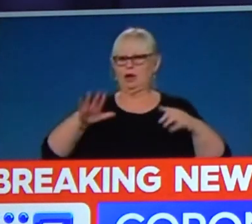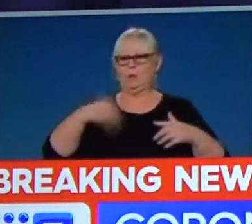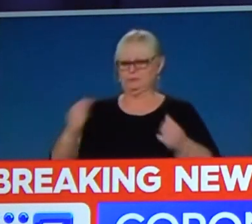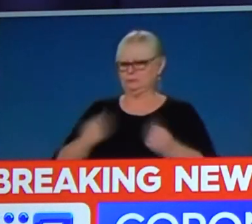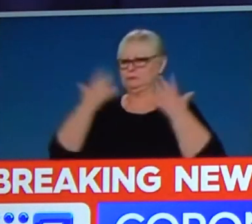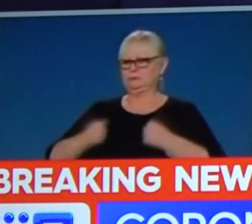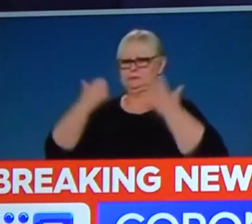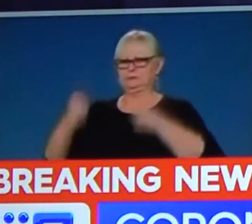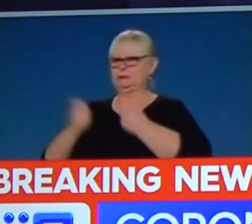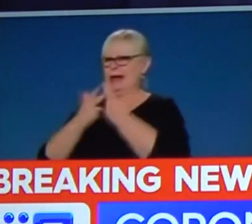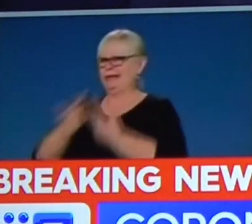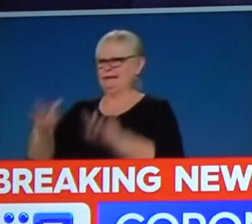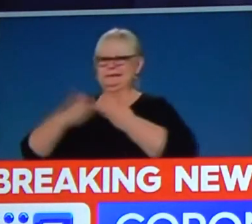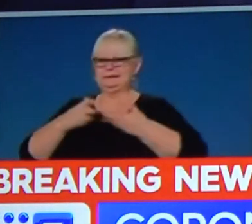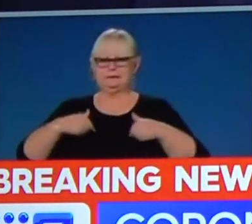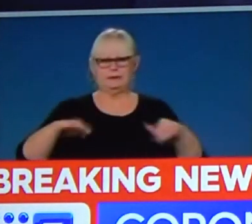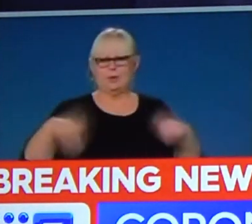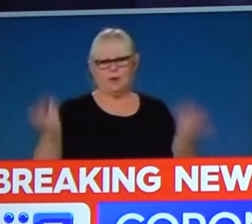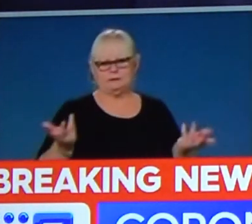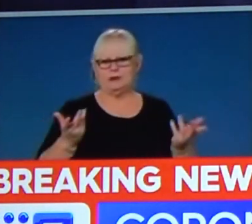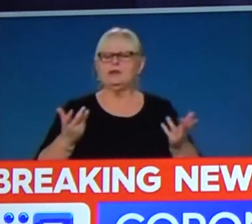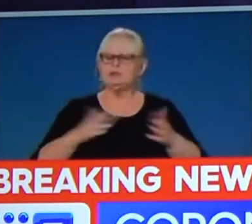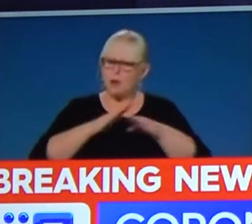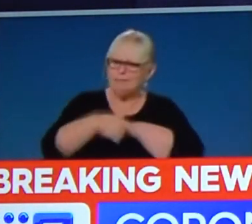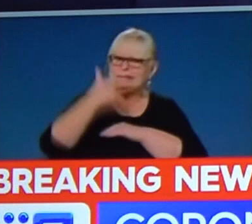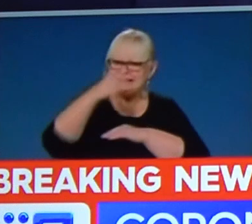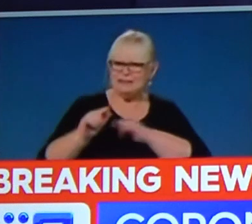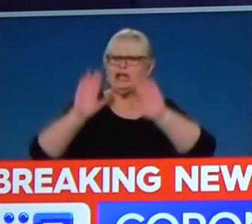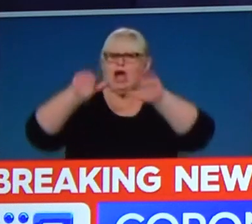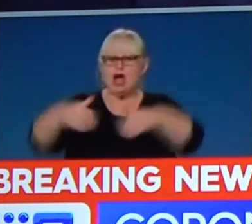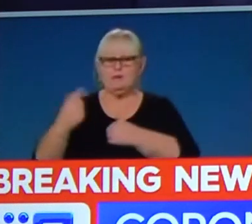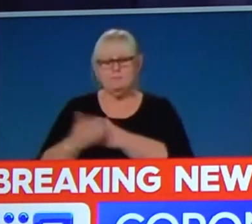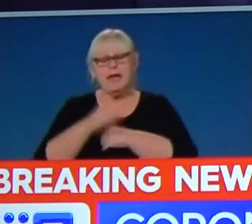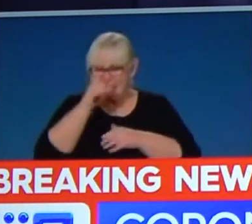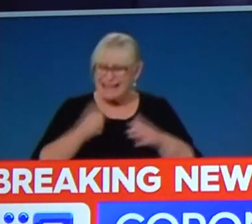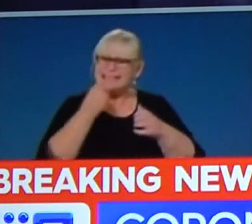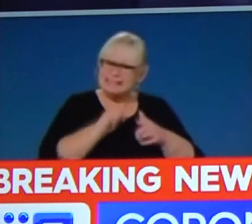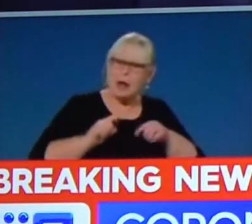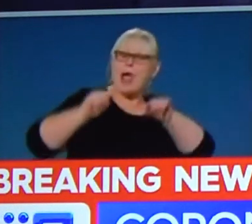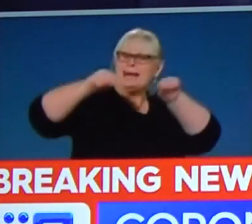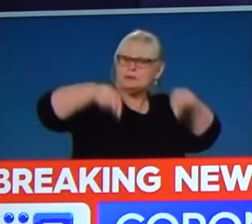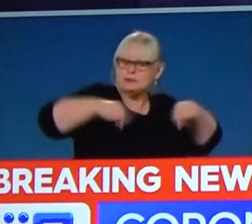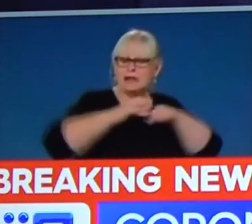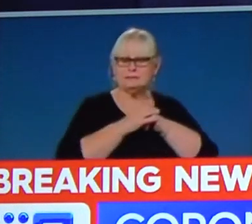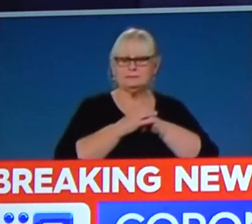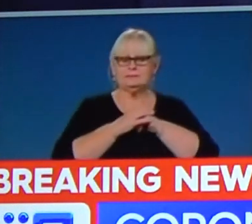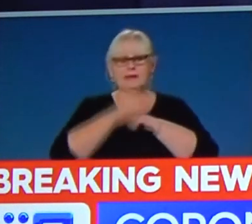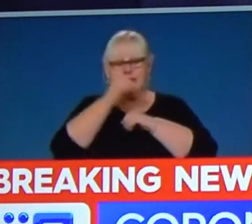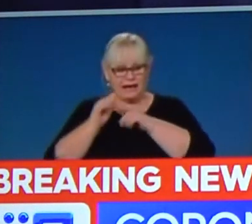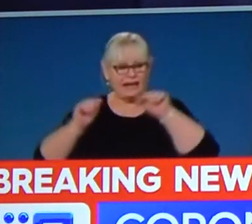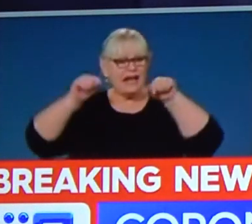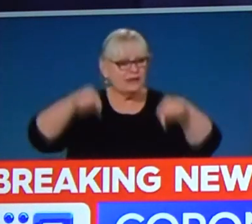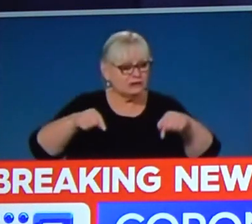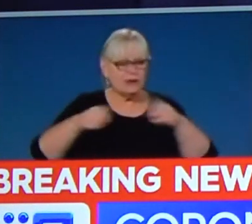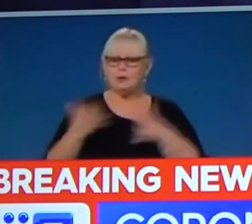limit their interaction with others in the community. This does not mean that they cannot go outside. They can go outside and